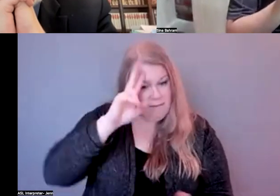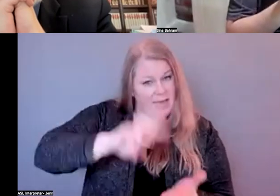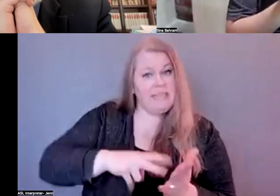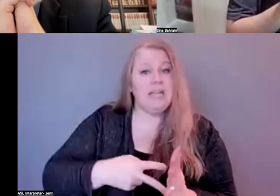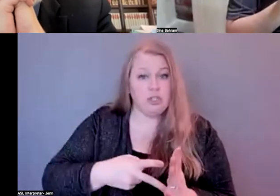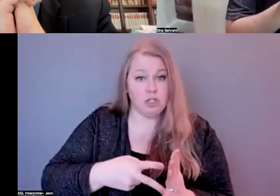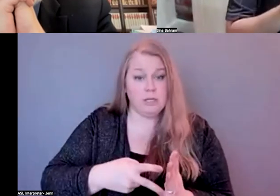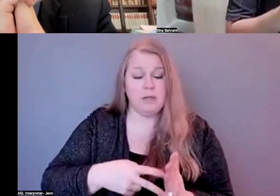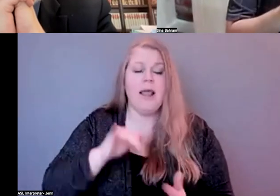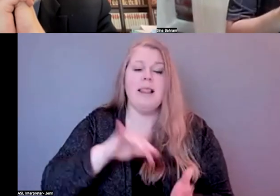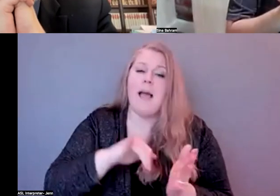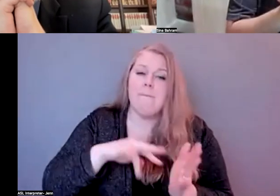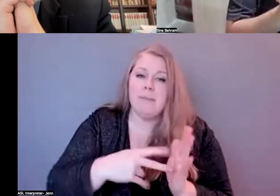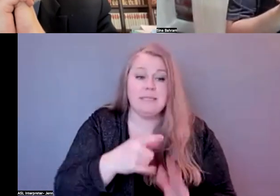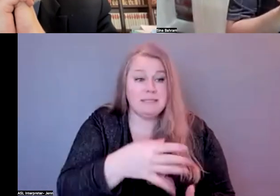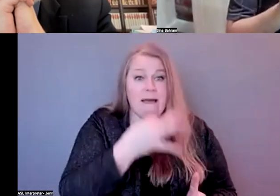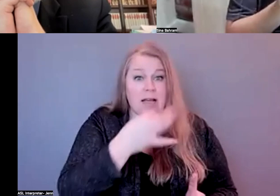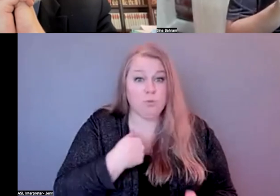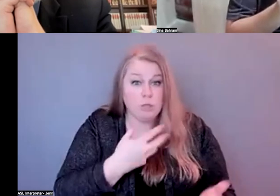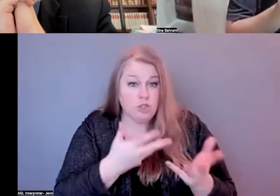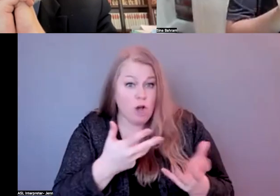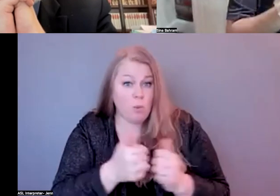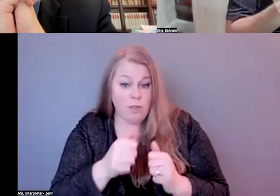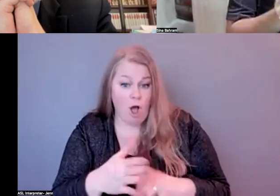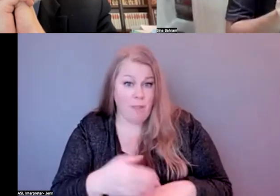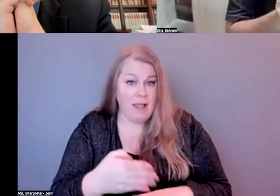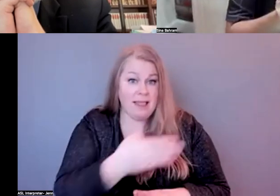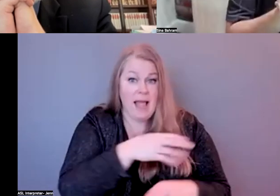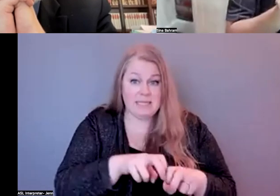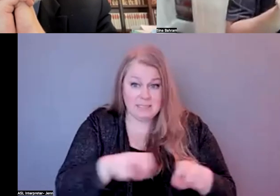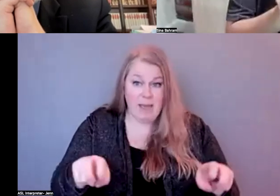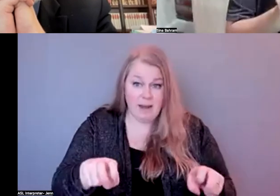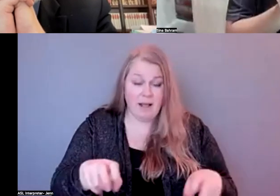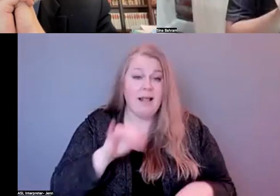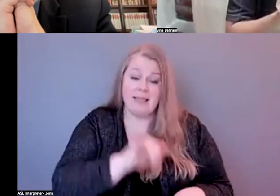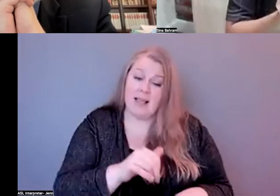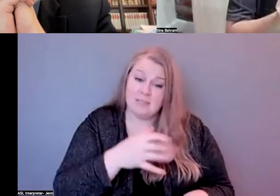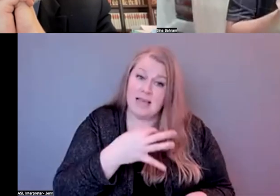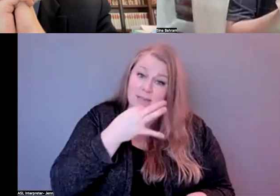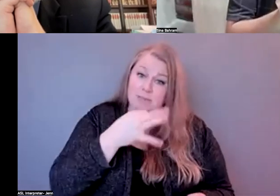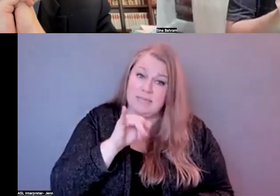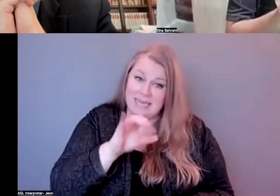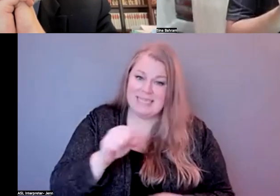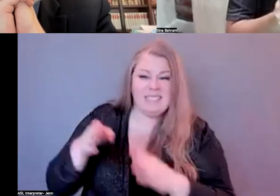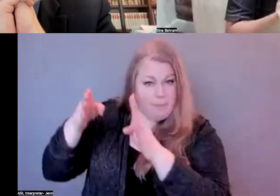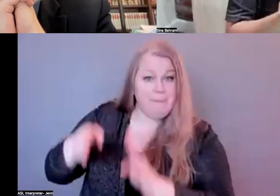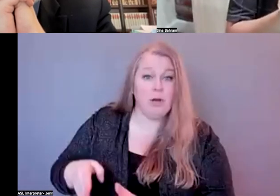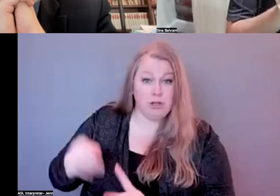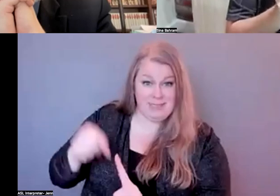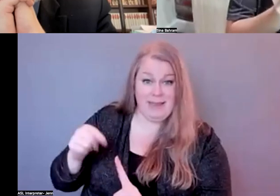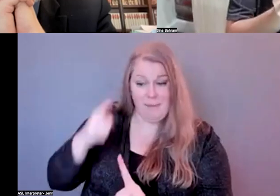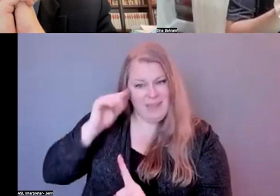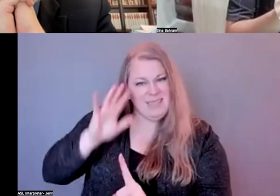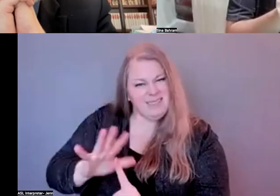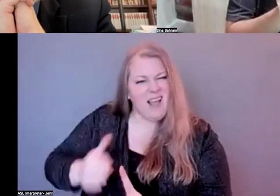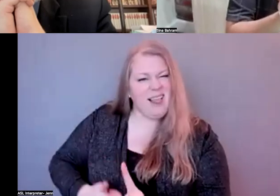that then those experts that were spoken about on the last panel, which is the only expertise that matters, is that of the individual, because their lived